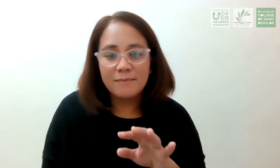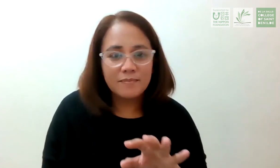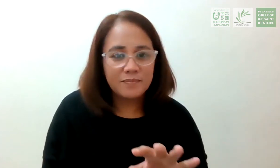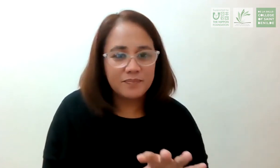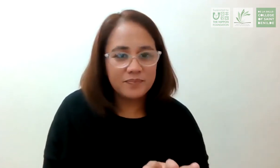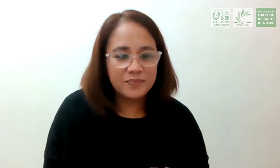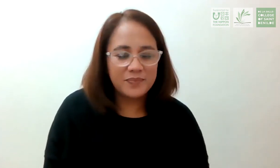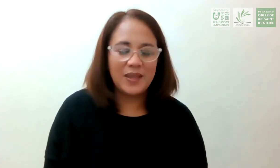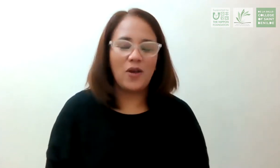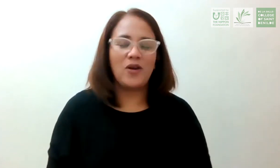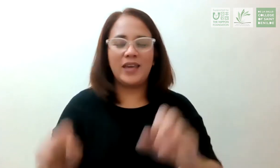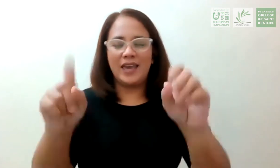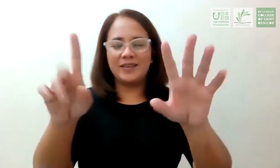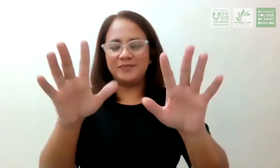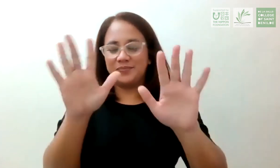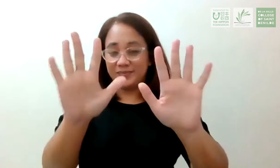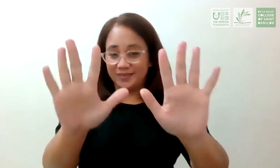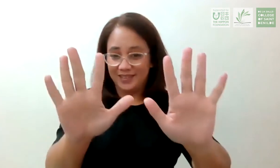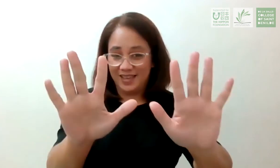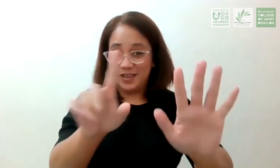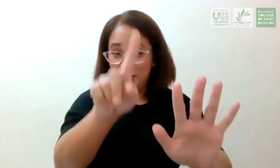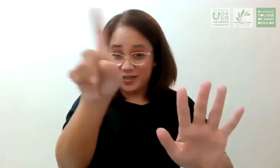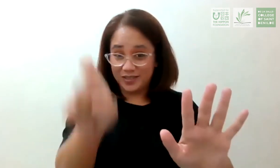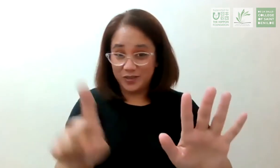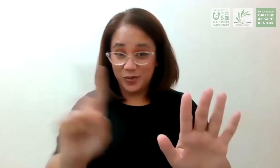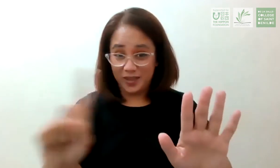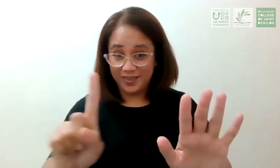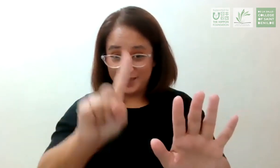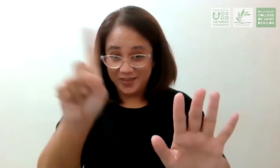So, okay, let's go back to the question.